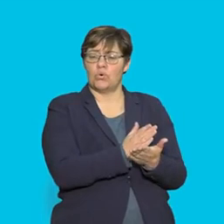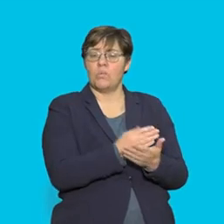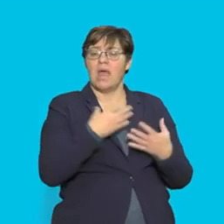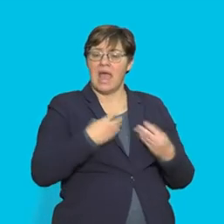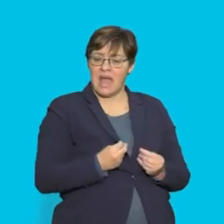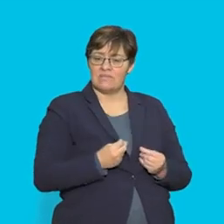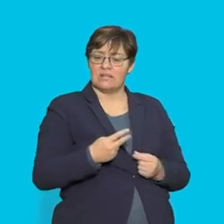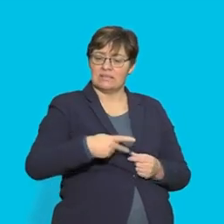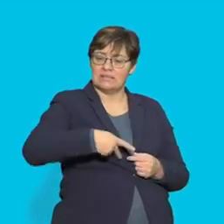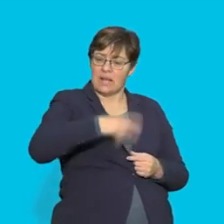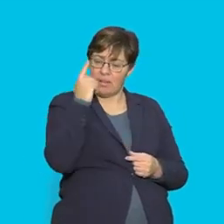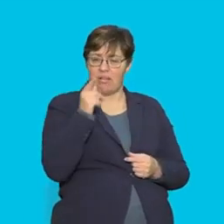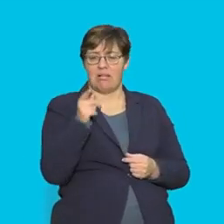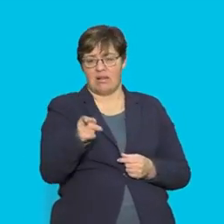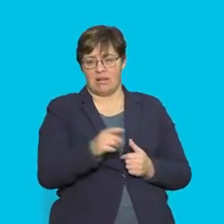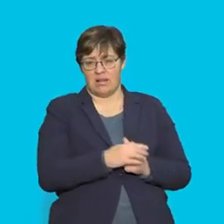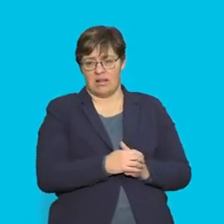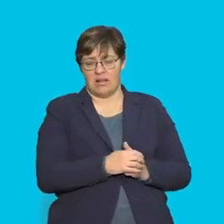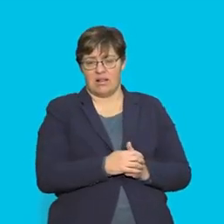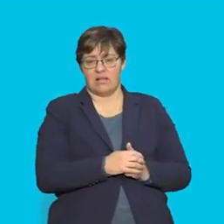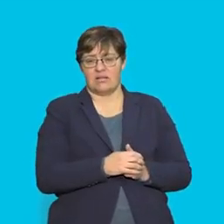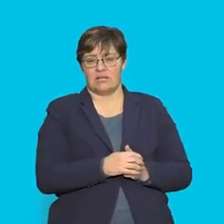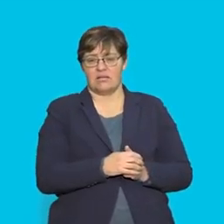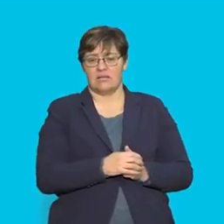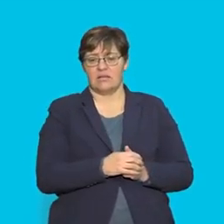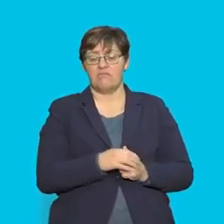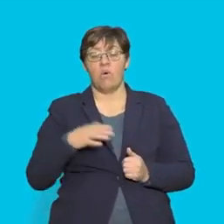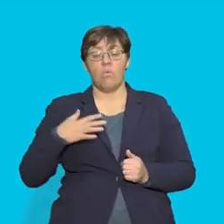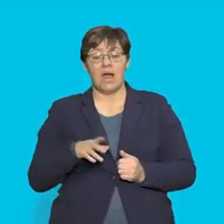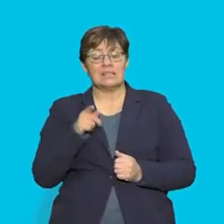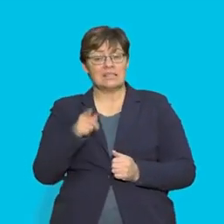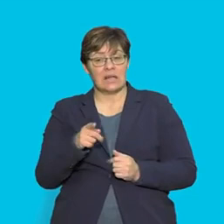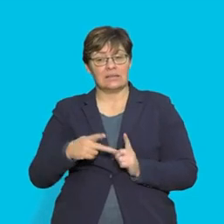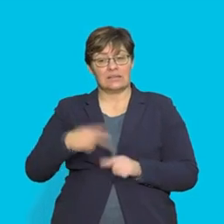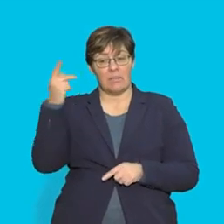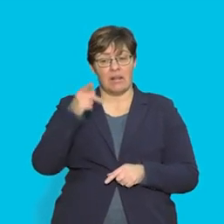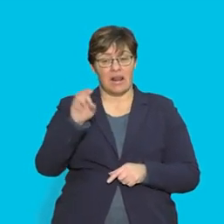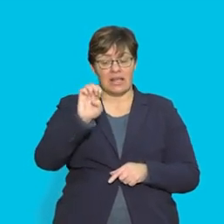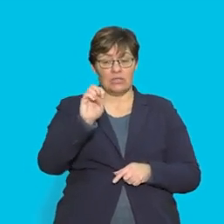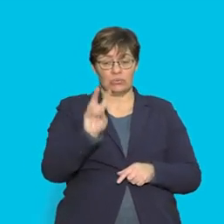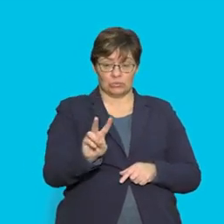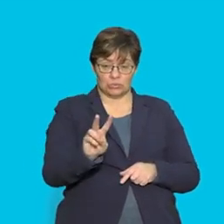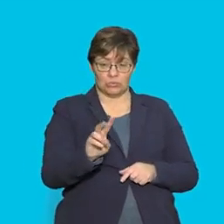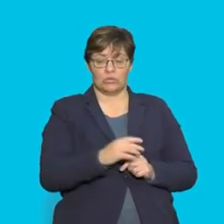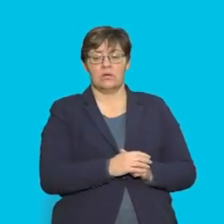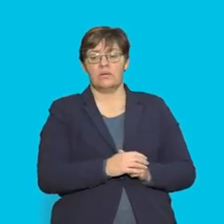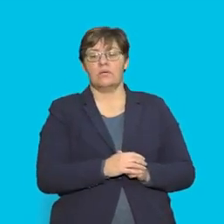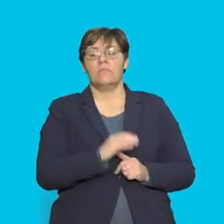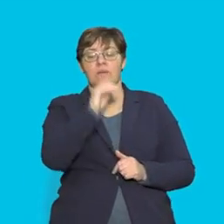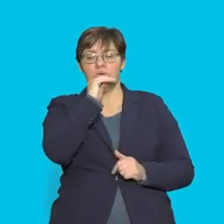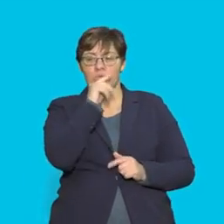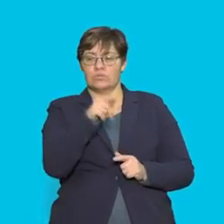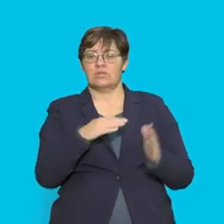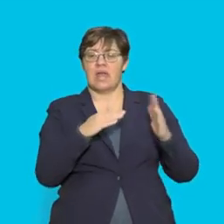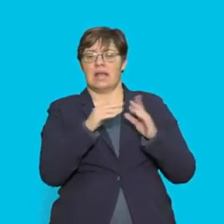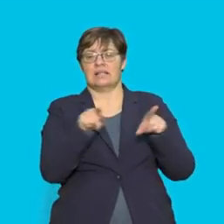twice of this particular E2 here. If I wanted to get twice the E2, I will also use this angle